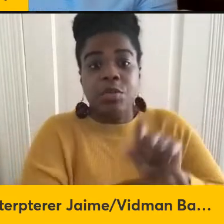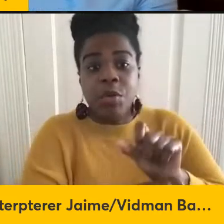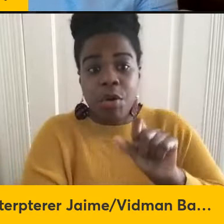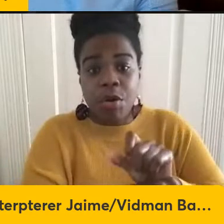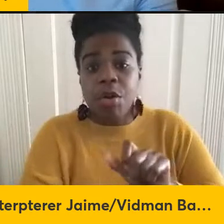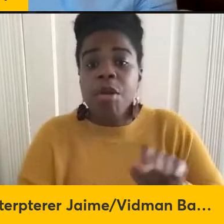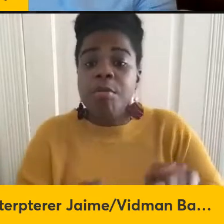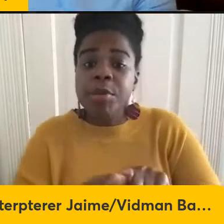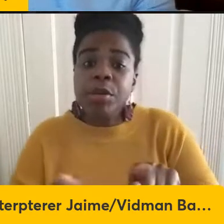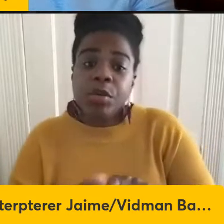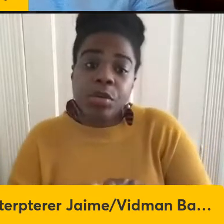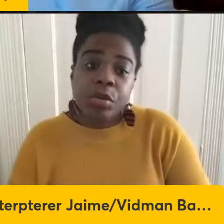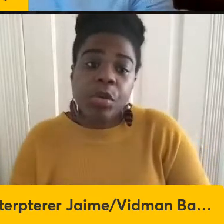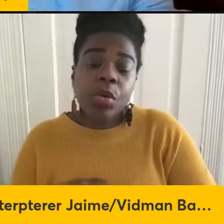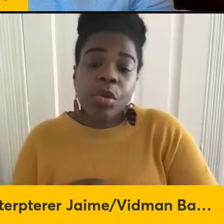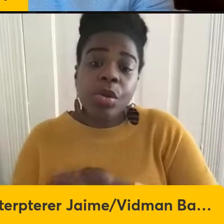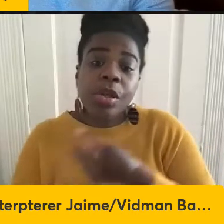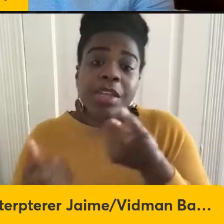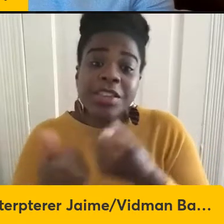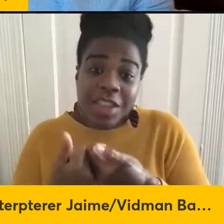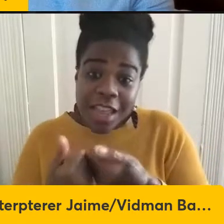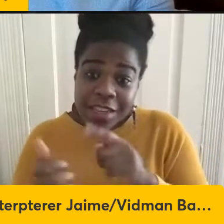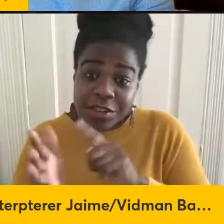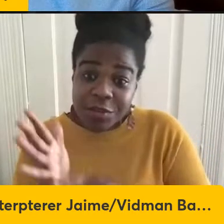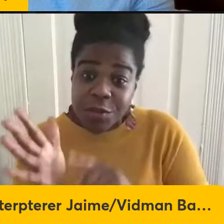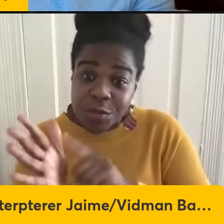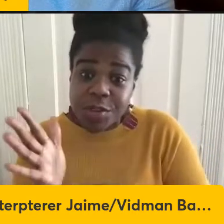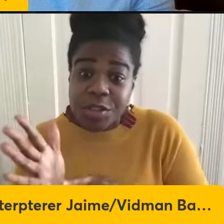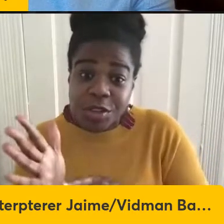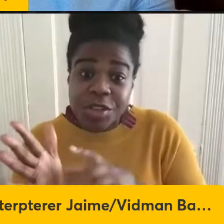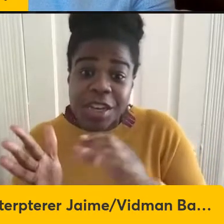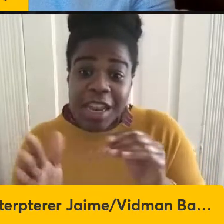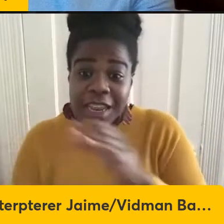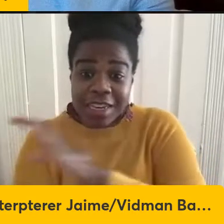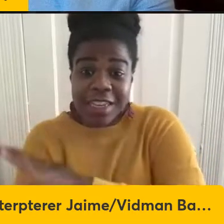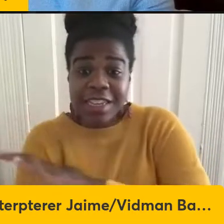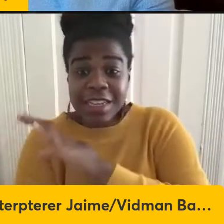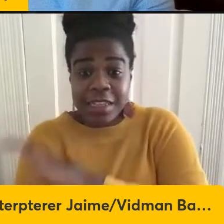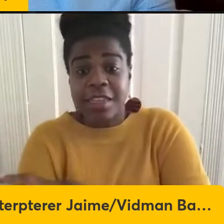a challenge to our research and clinical